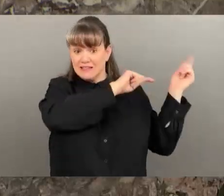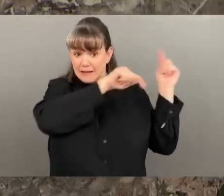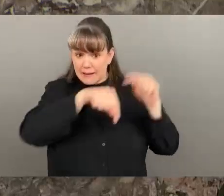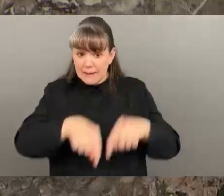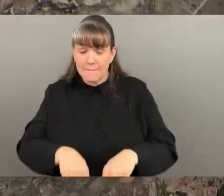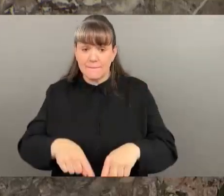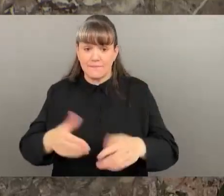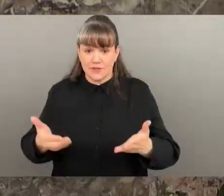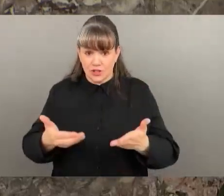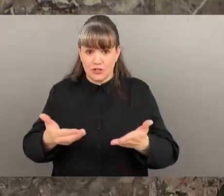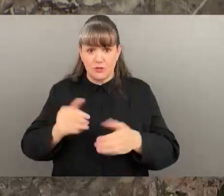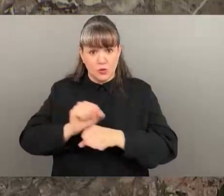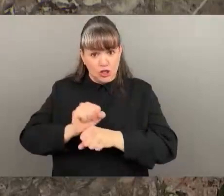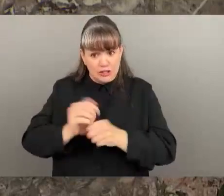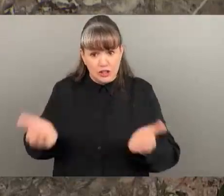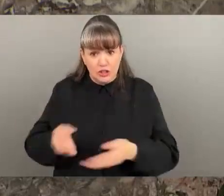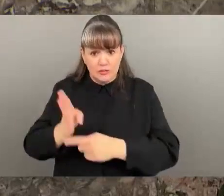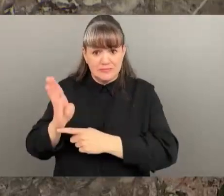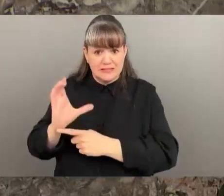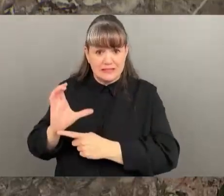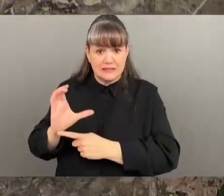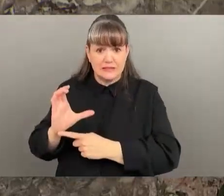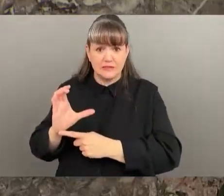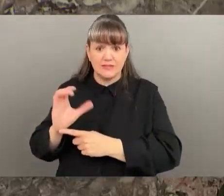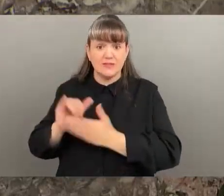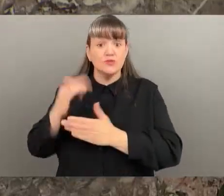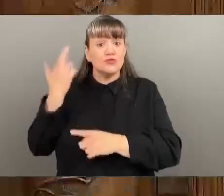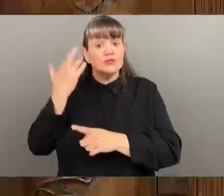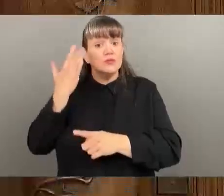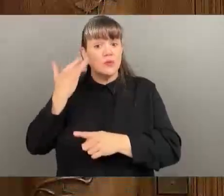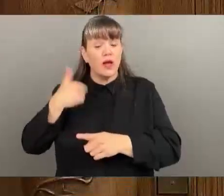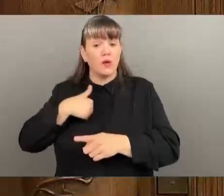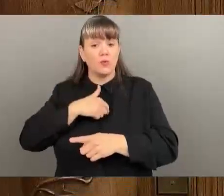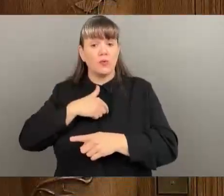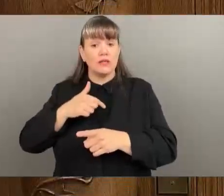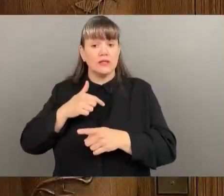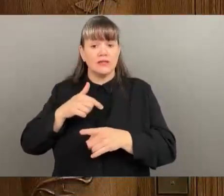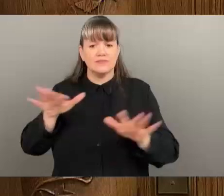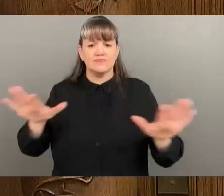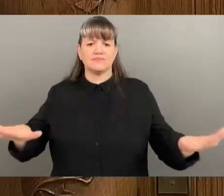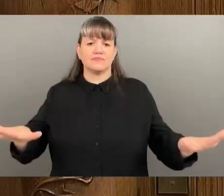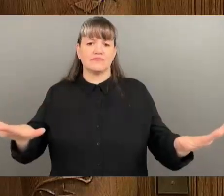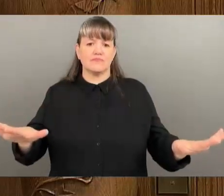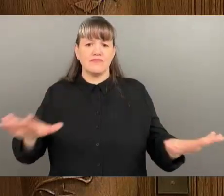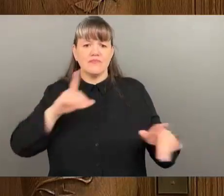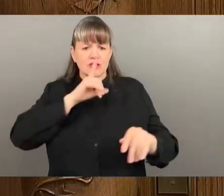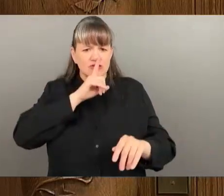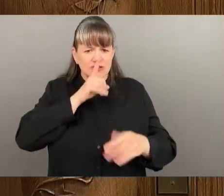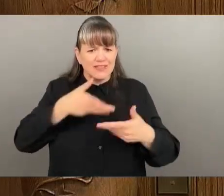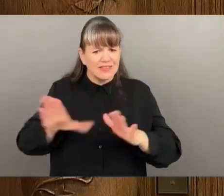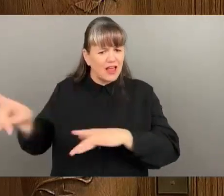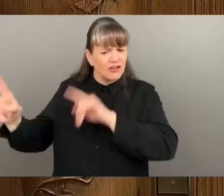of Physicians and Members, Surgeons. let the minister answer the question, please.